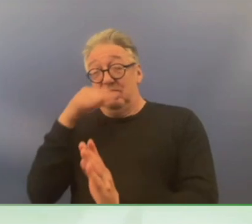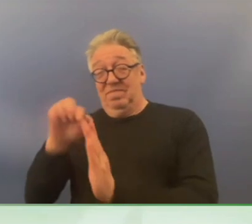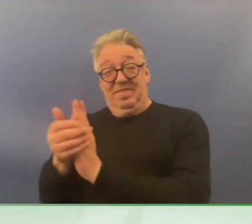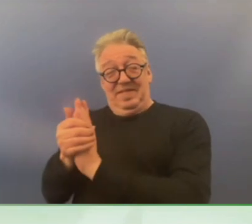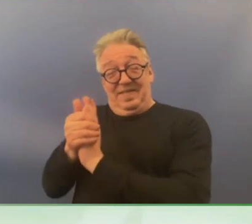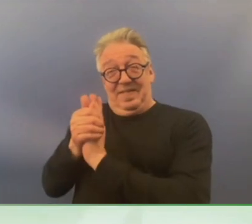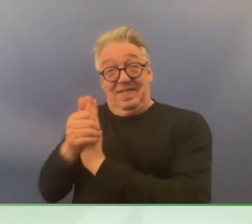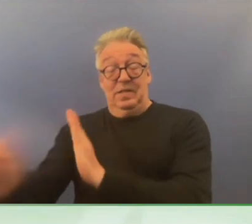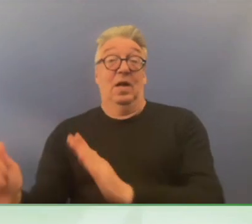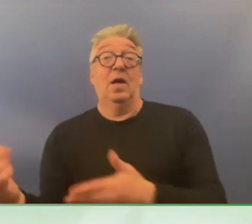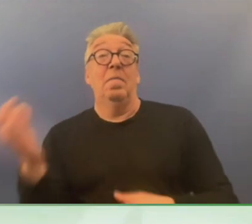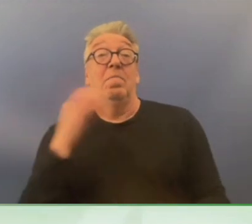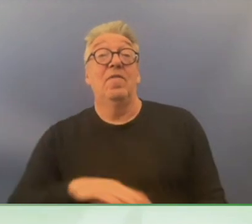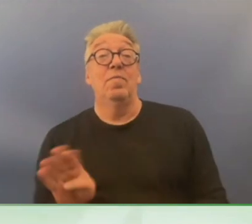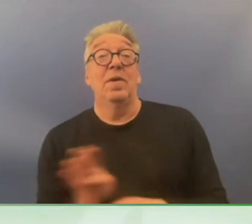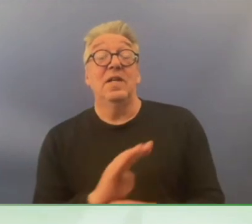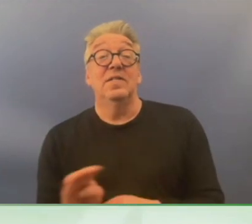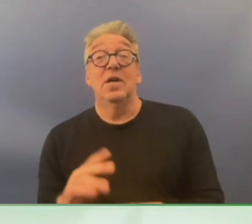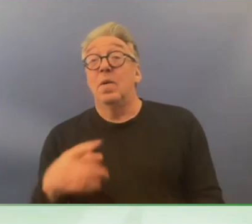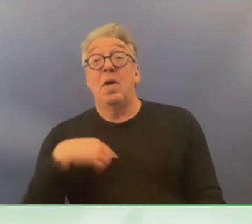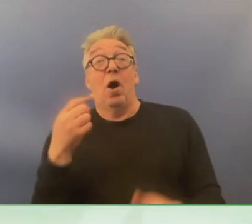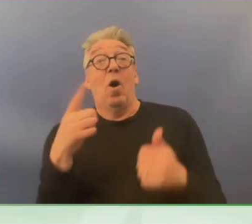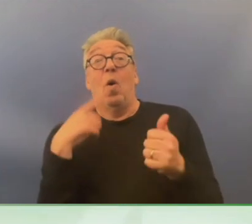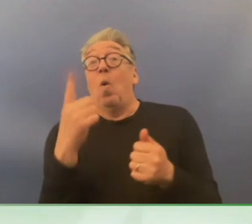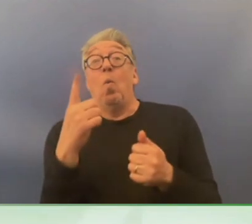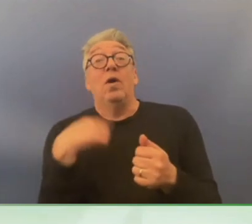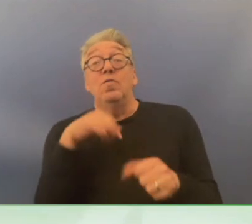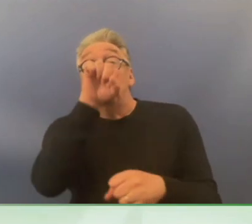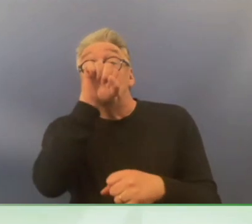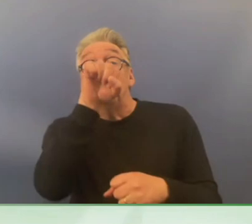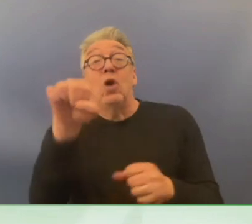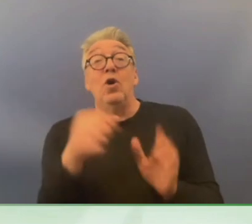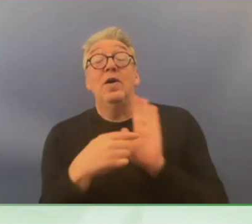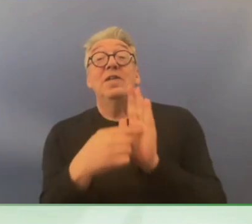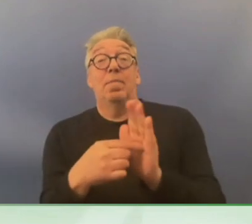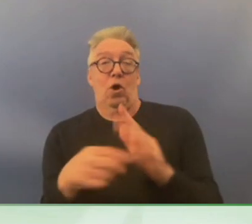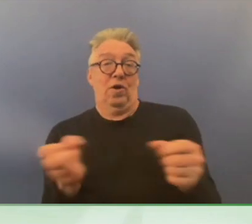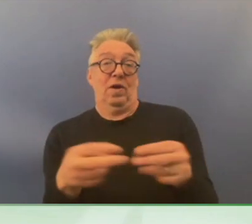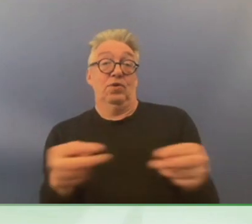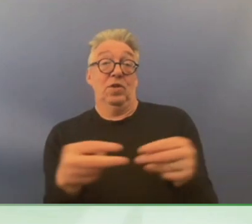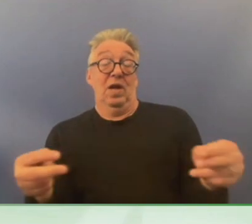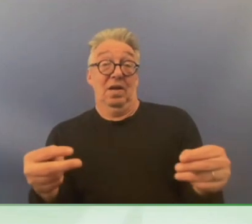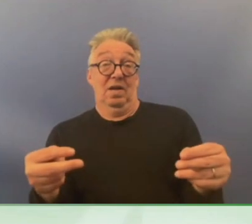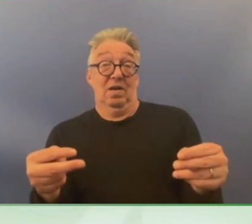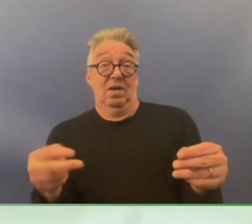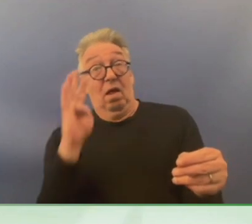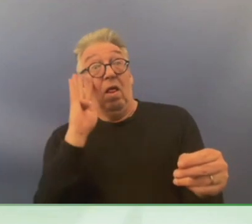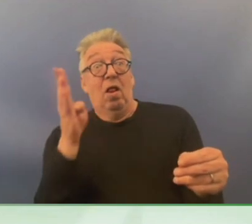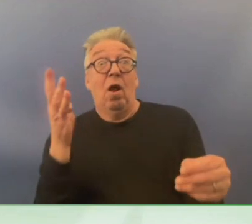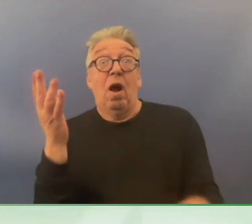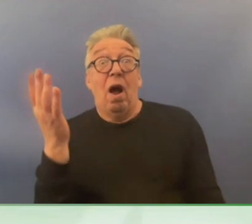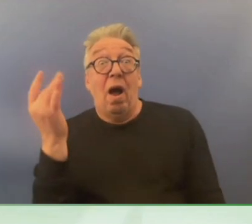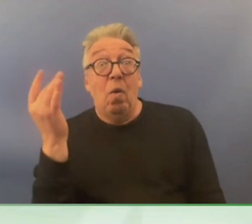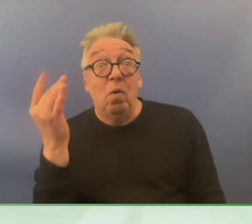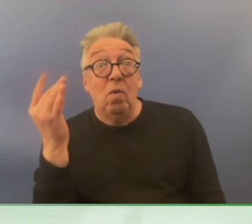my favorite examples is captioning, something that has been developed by and for the disability community and something